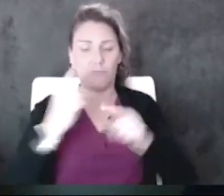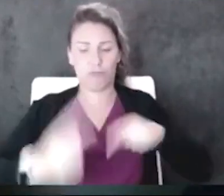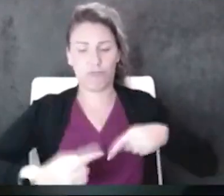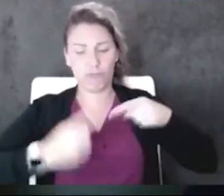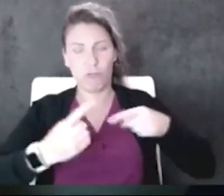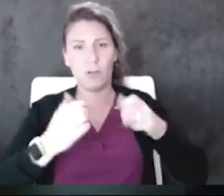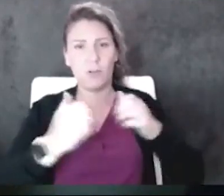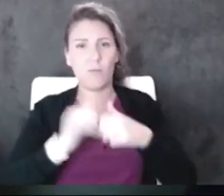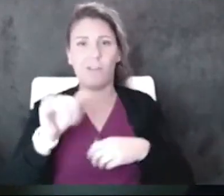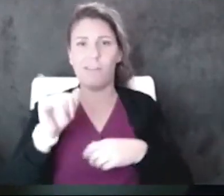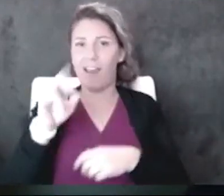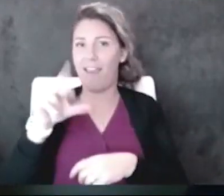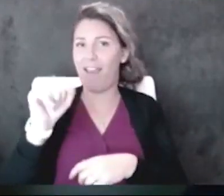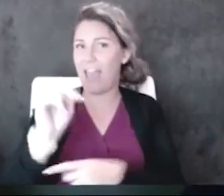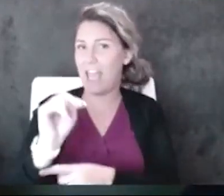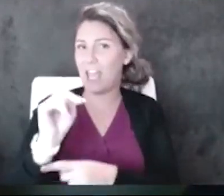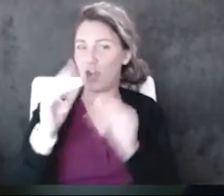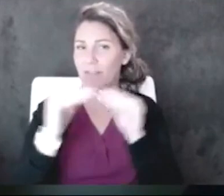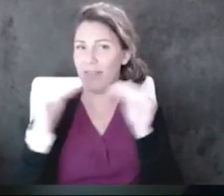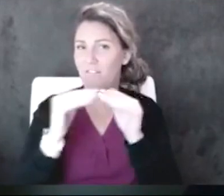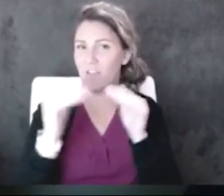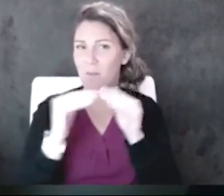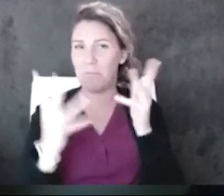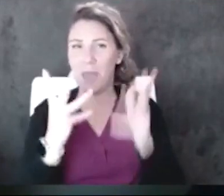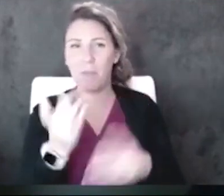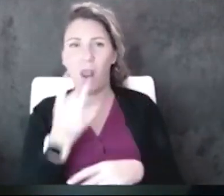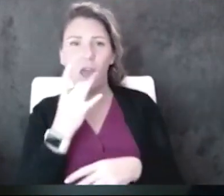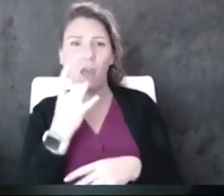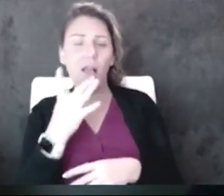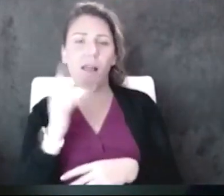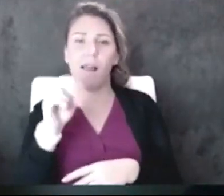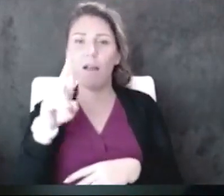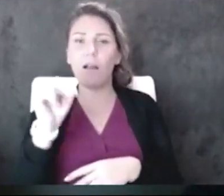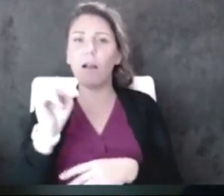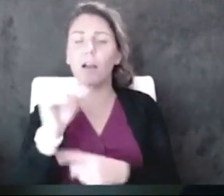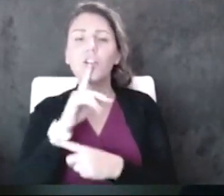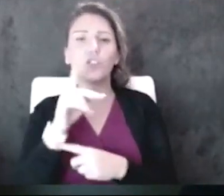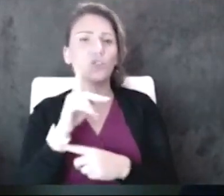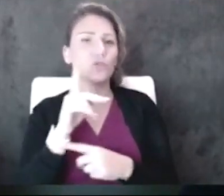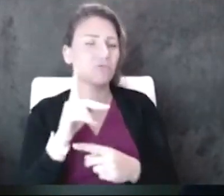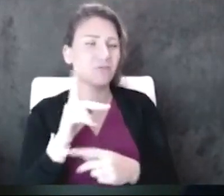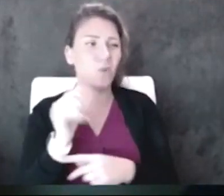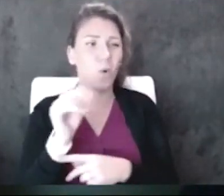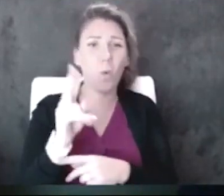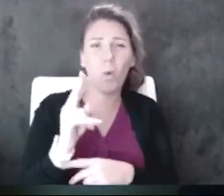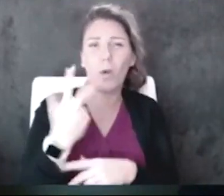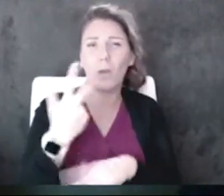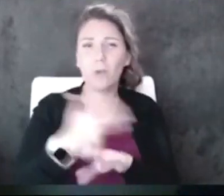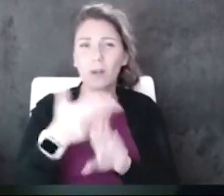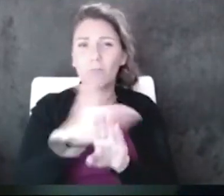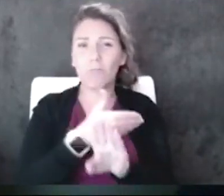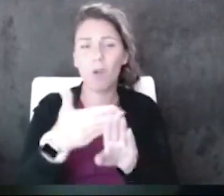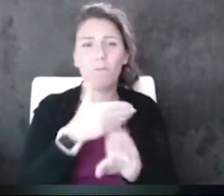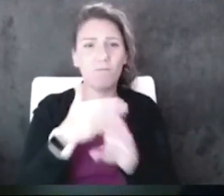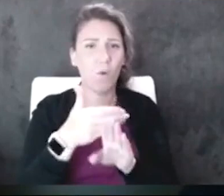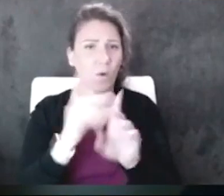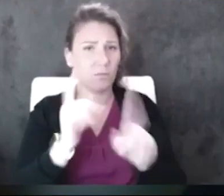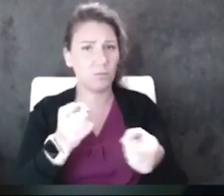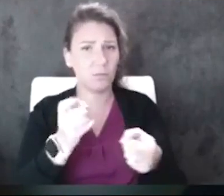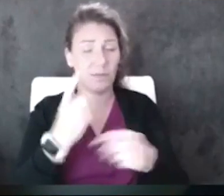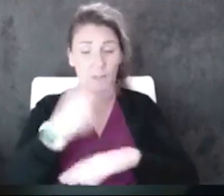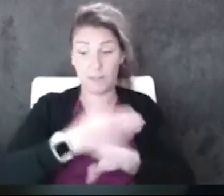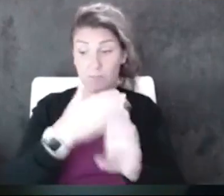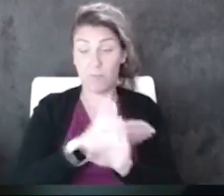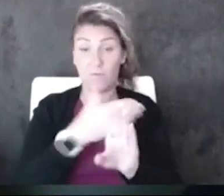iron levels up, maybe start taking an iron supplement a couple days or 3 days before your donation. The day before, you want to eat a really